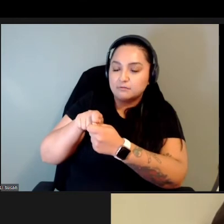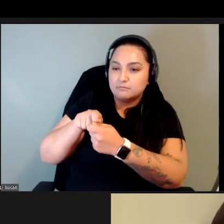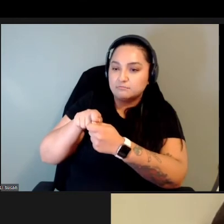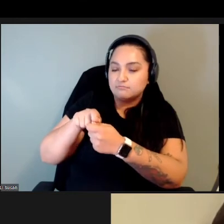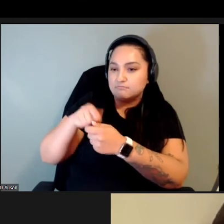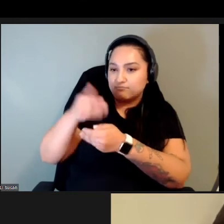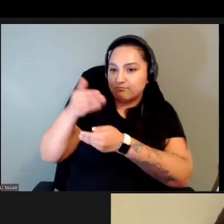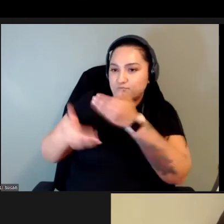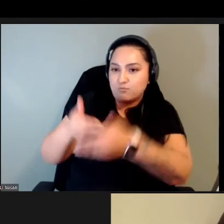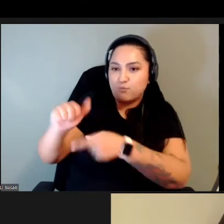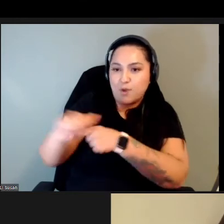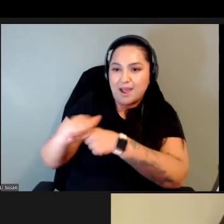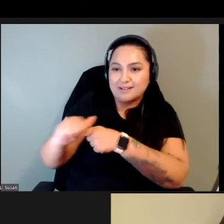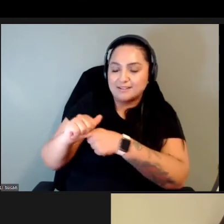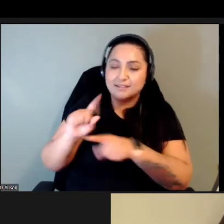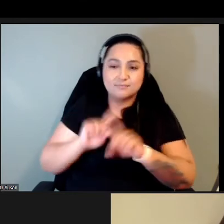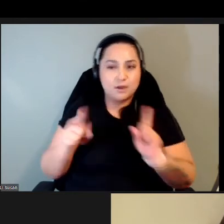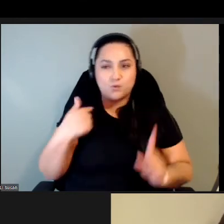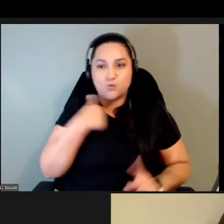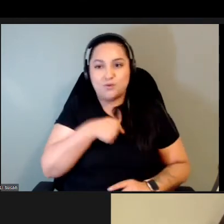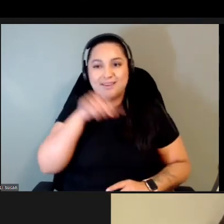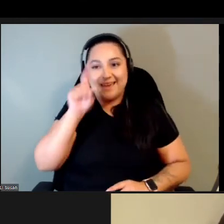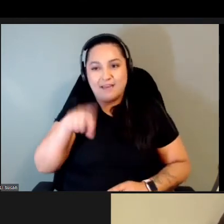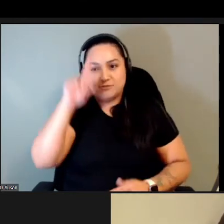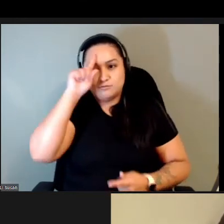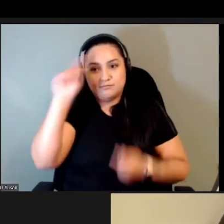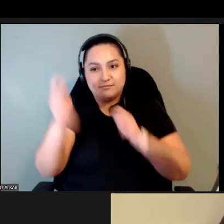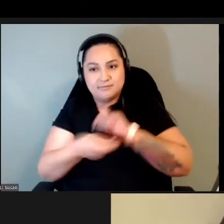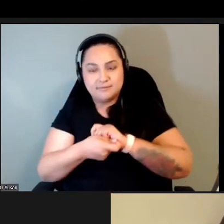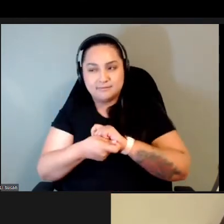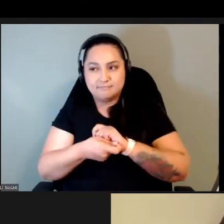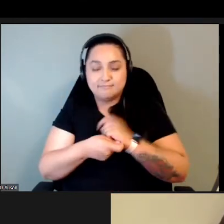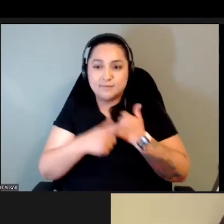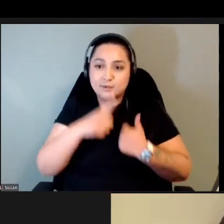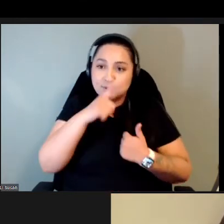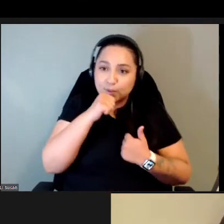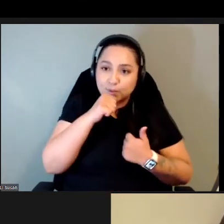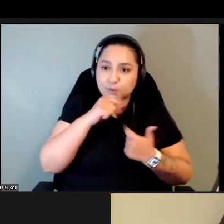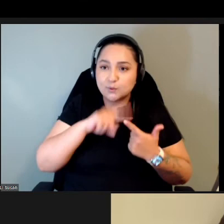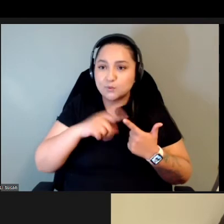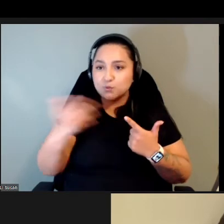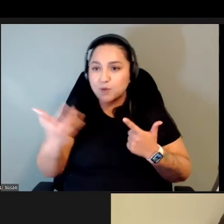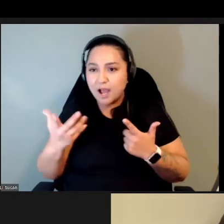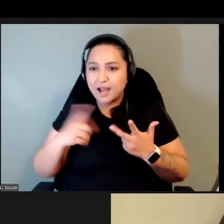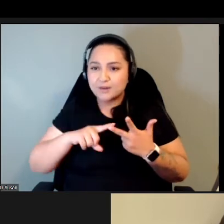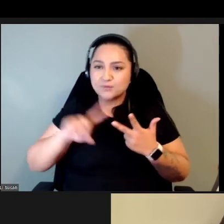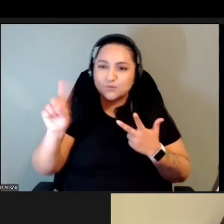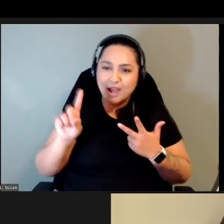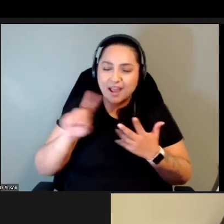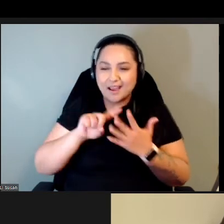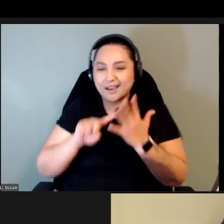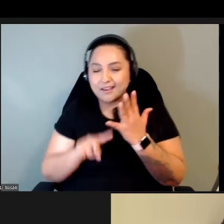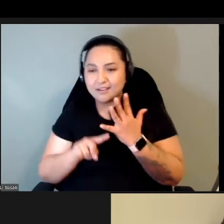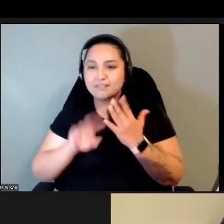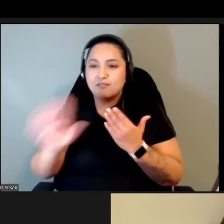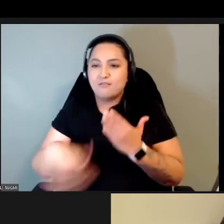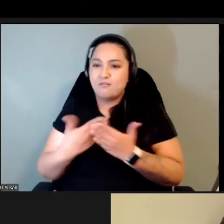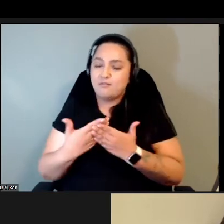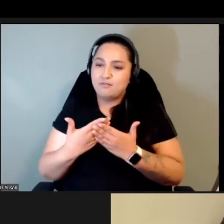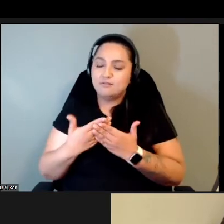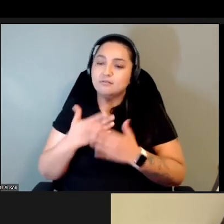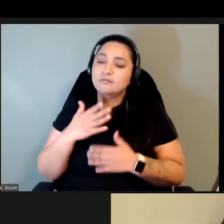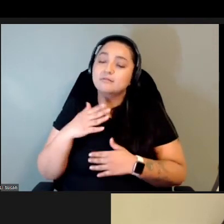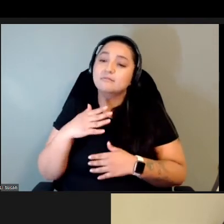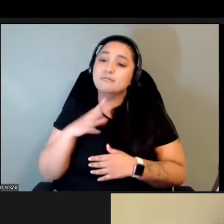of what do we do, how, where, and one of that part inside that for me, it's thinking